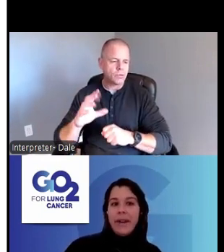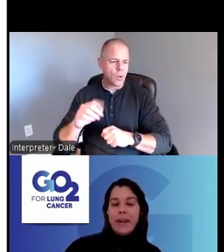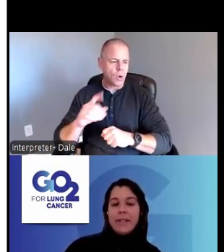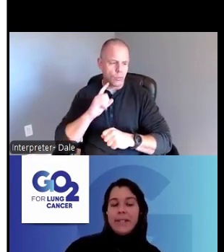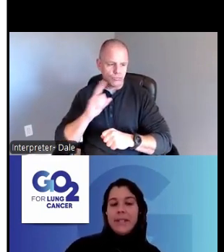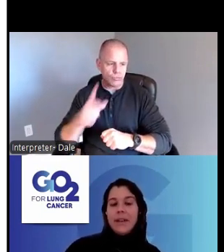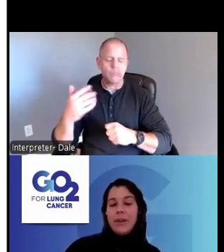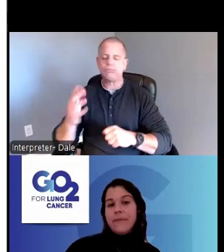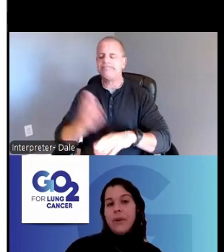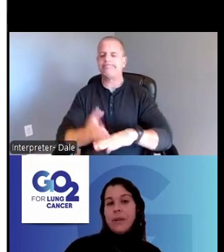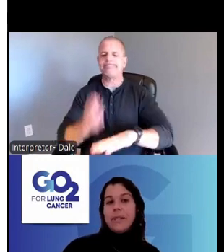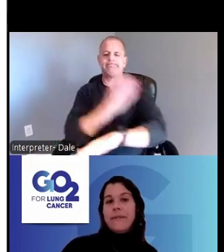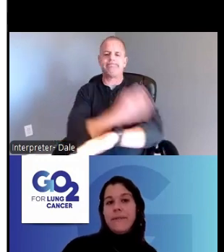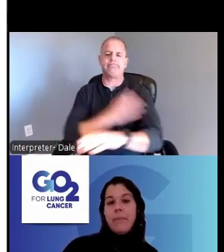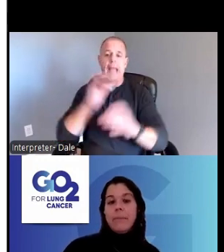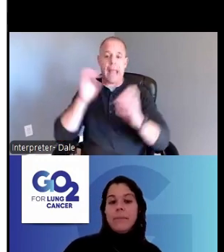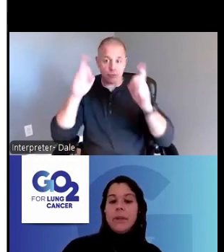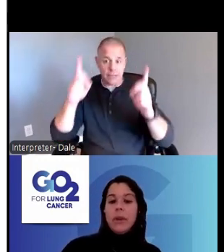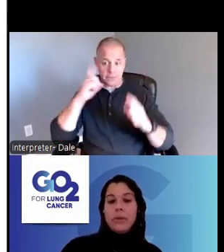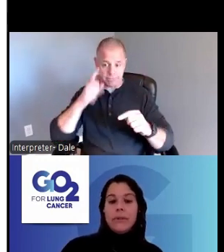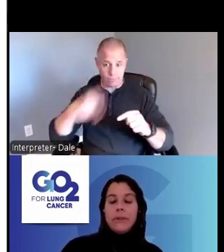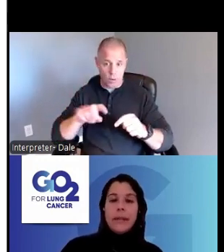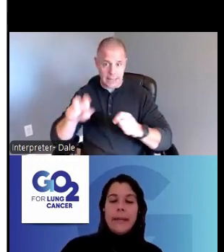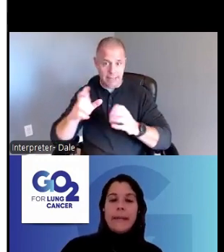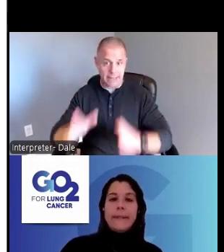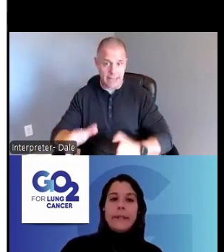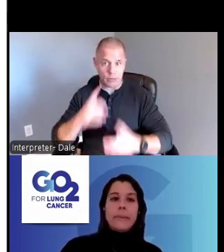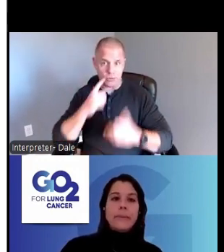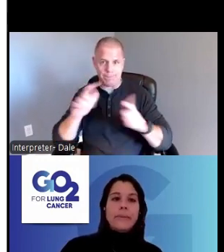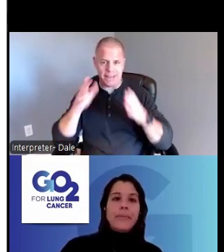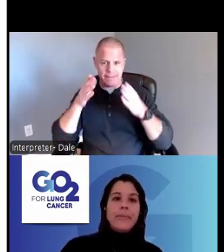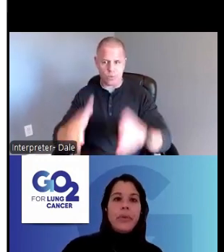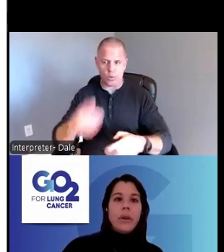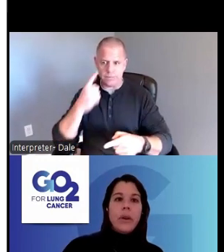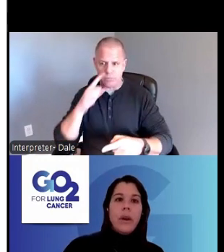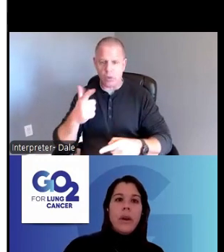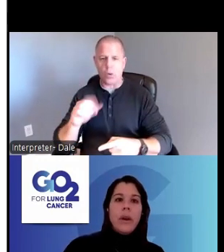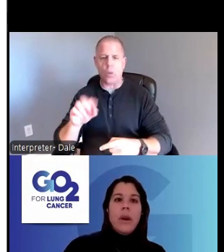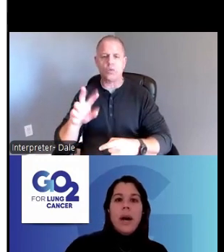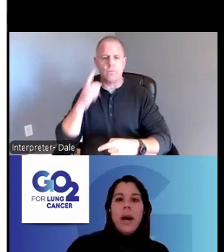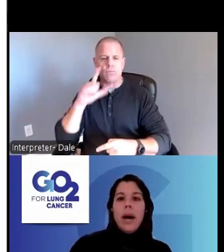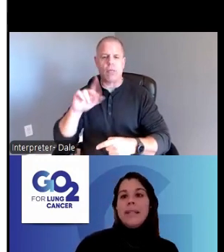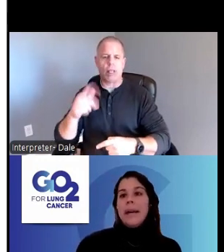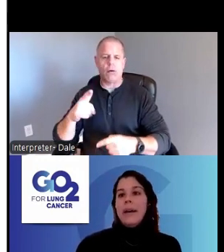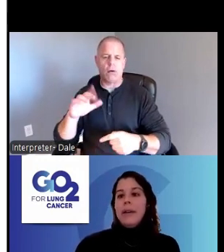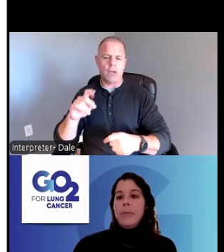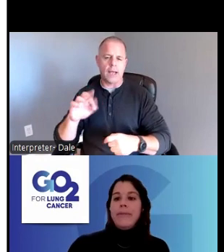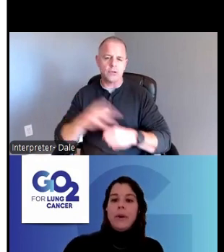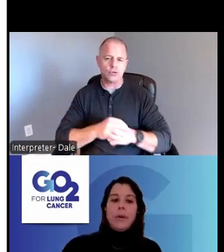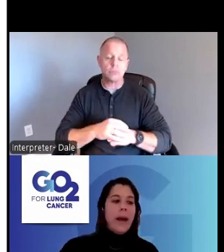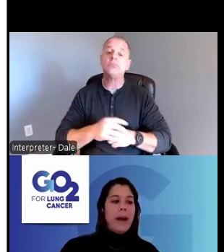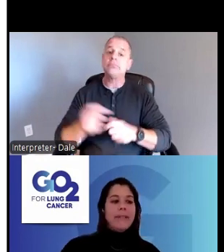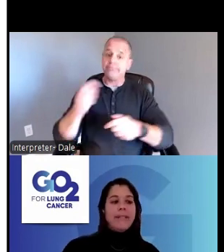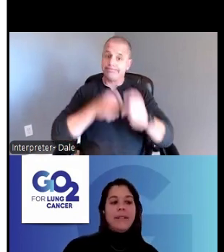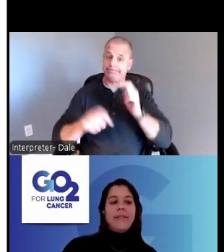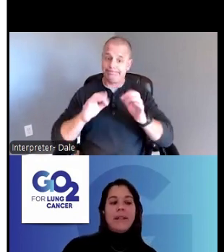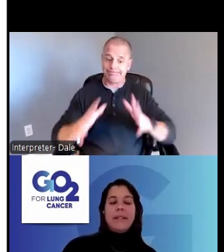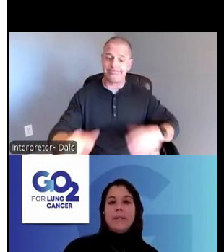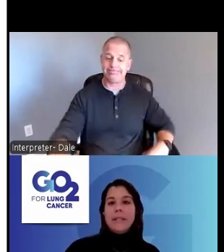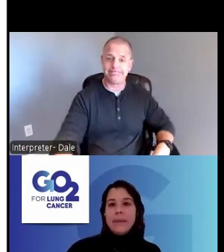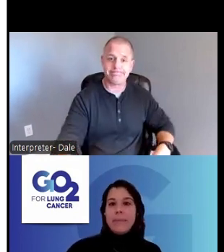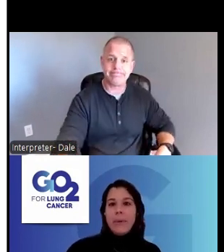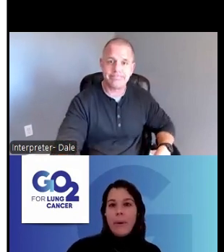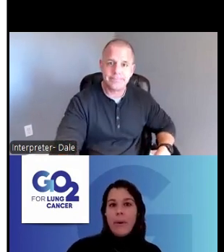for the navigators is a huge focus from GoTo for lung cancer. As I highlighted before, we have a Centers